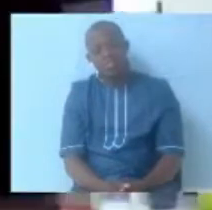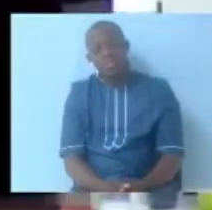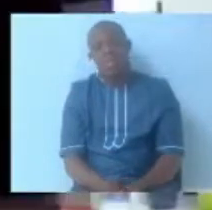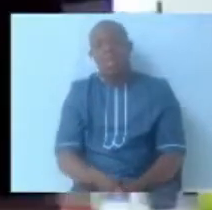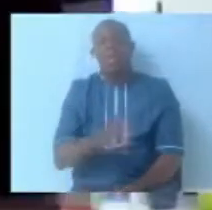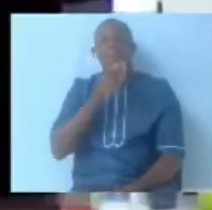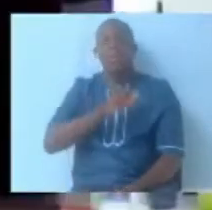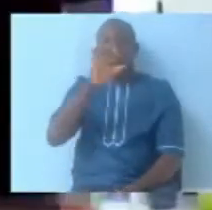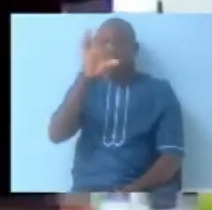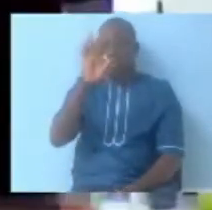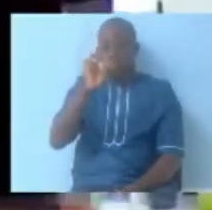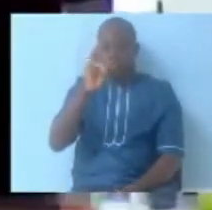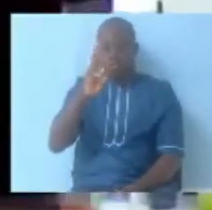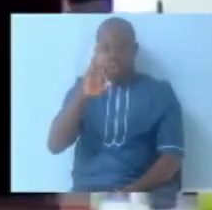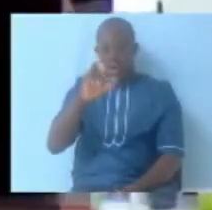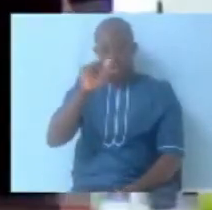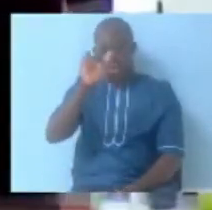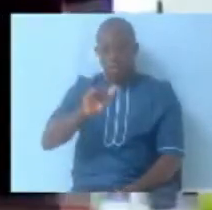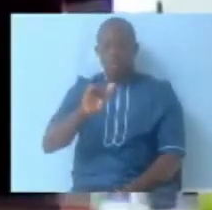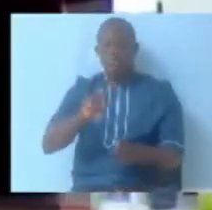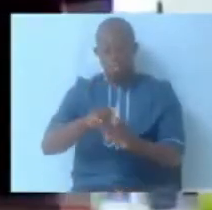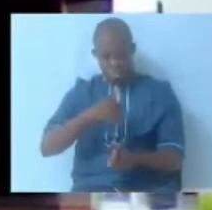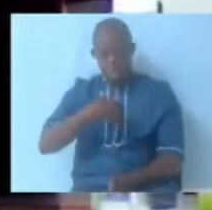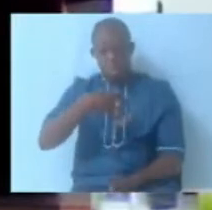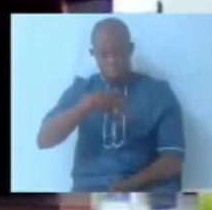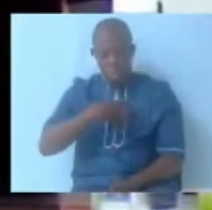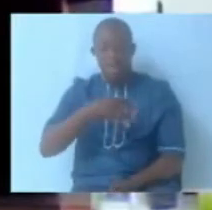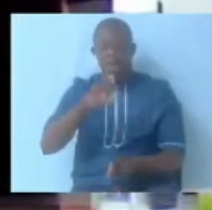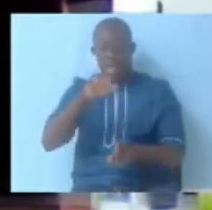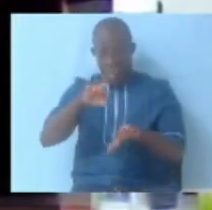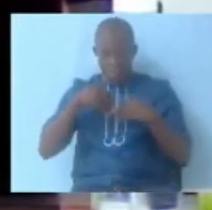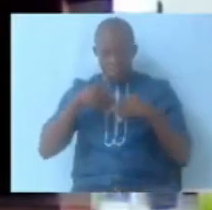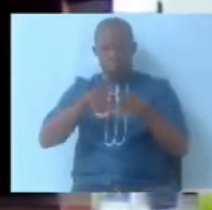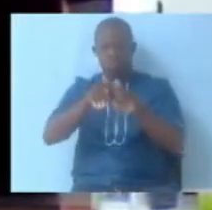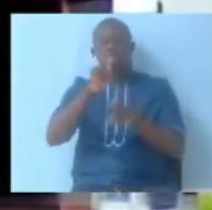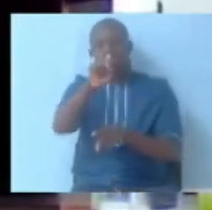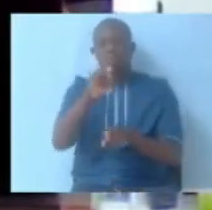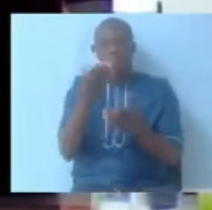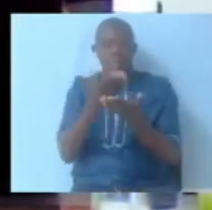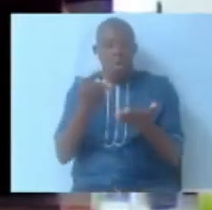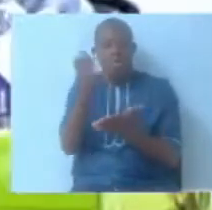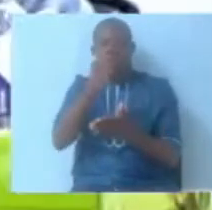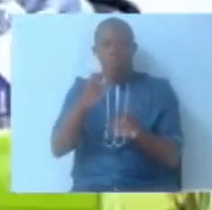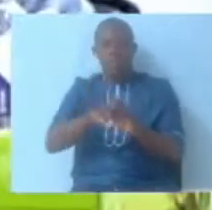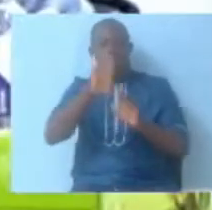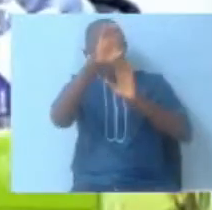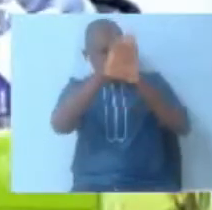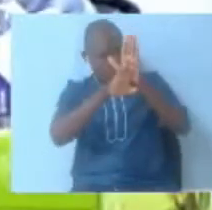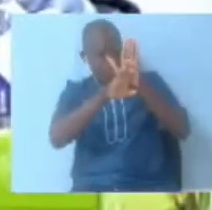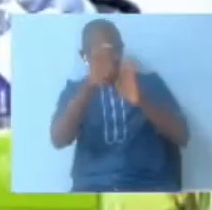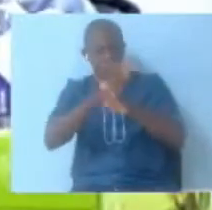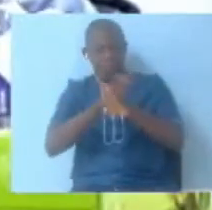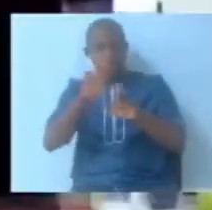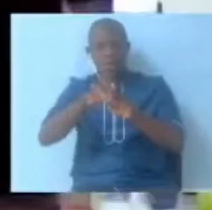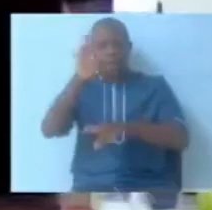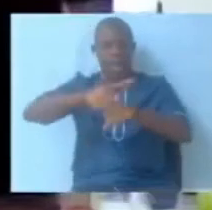Precisely, I just wanted to agree with you there because that was the question I was posing to you because the constitution at the time was the supreme law of the land. You could not